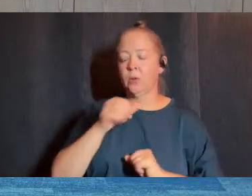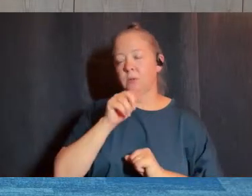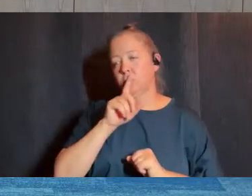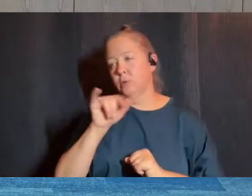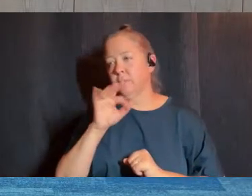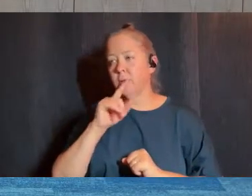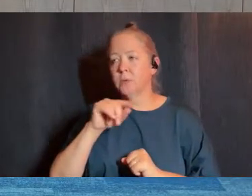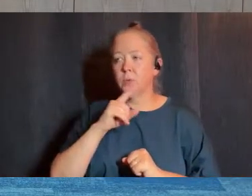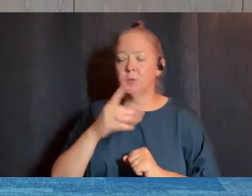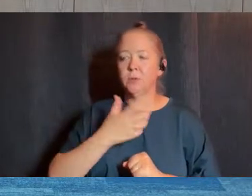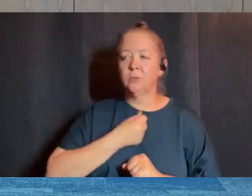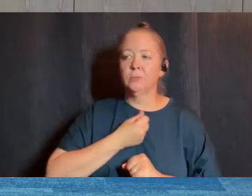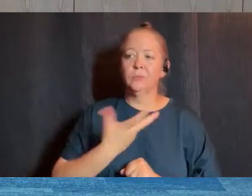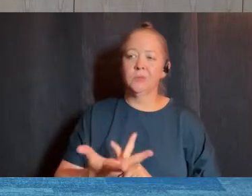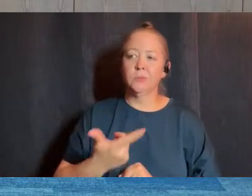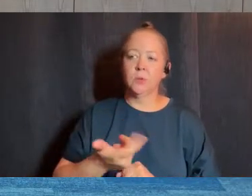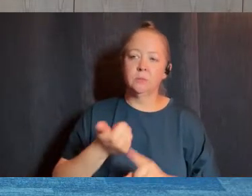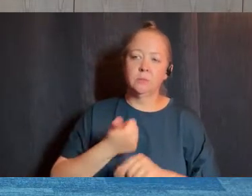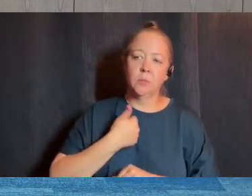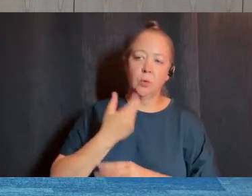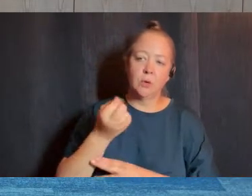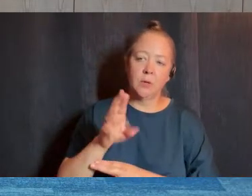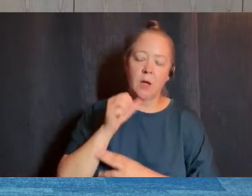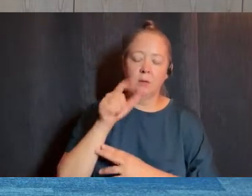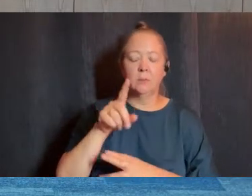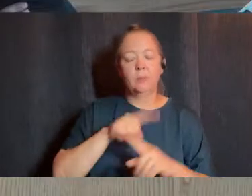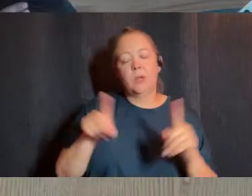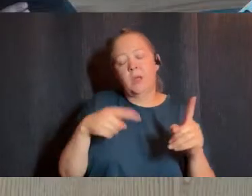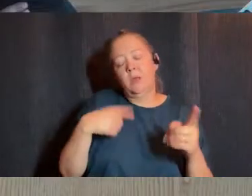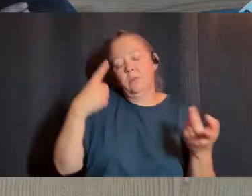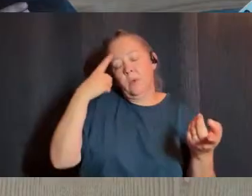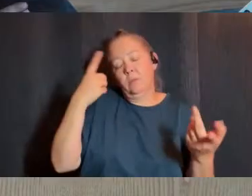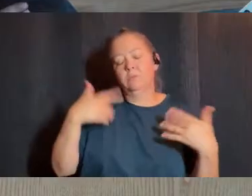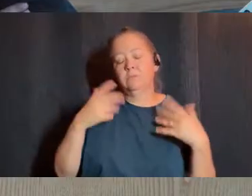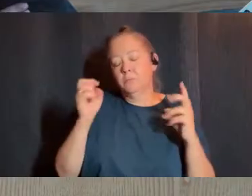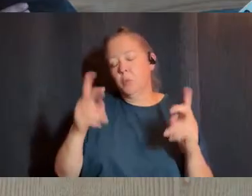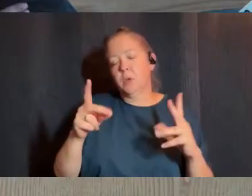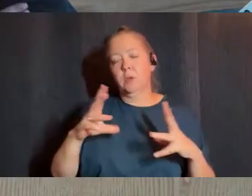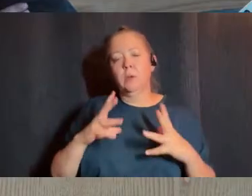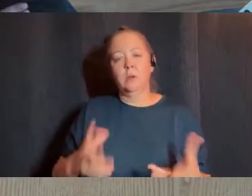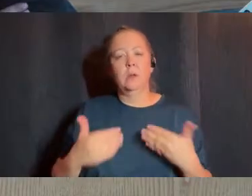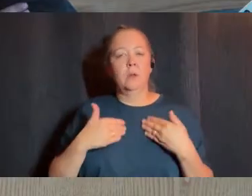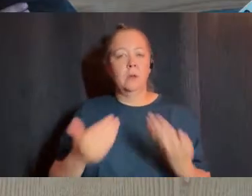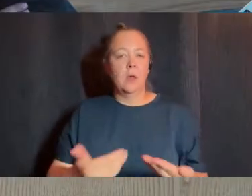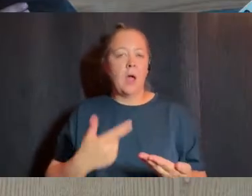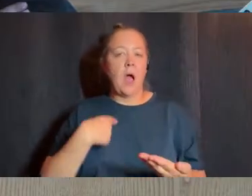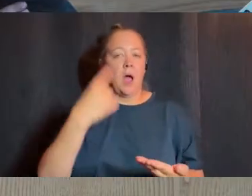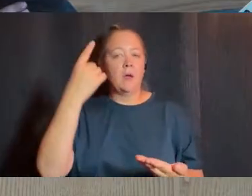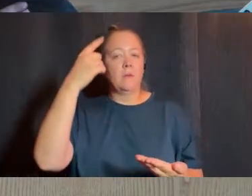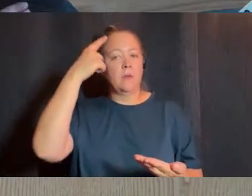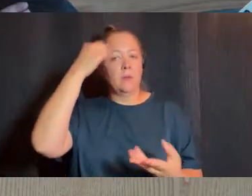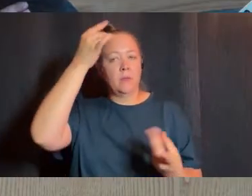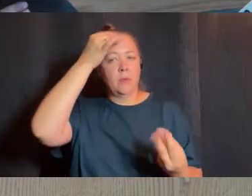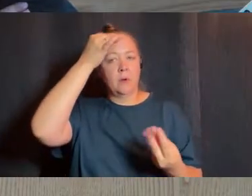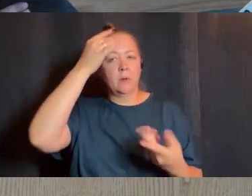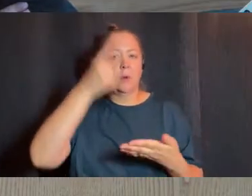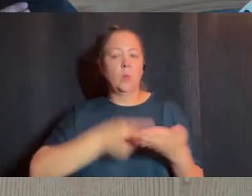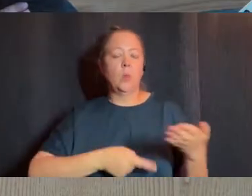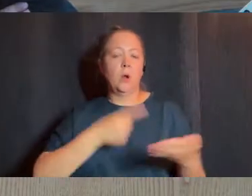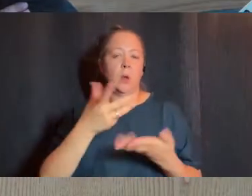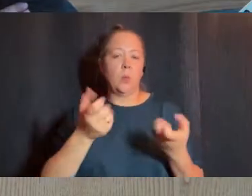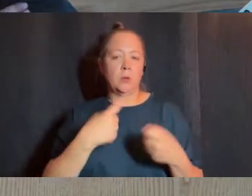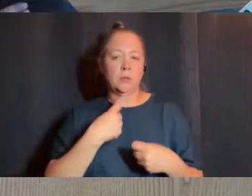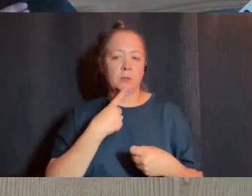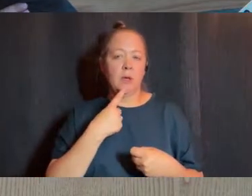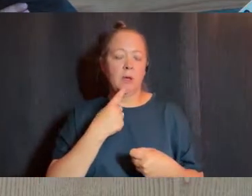but I figured why not. So I have thought long and hard about what I wanted to say tonight, especially knowing that a small handful of